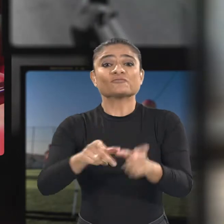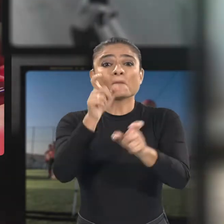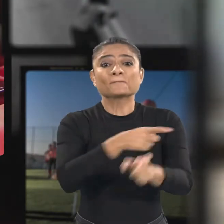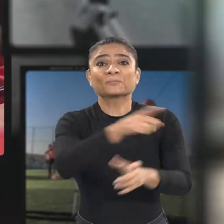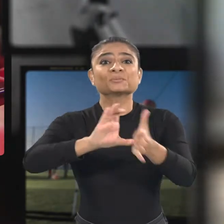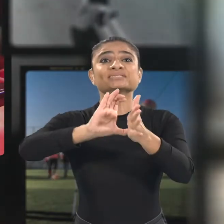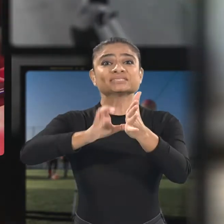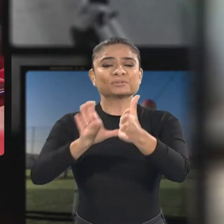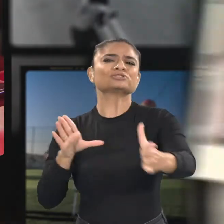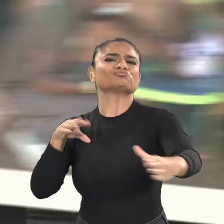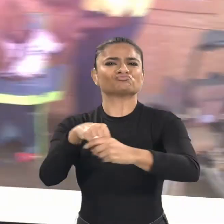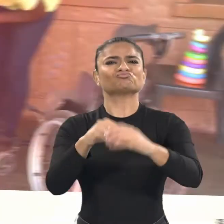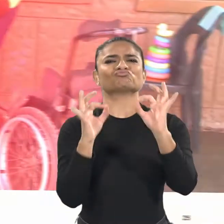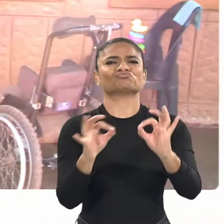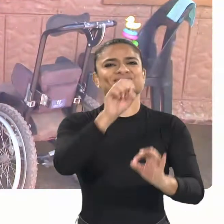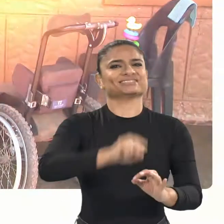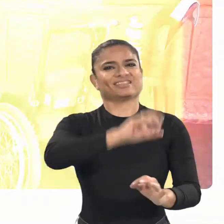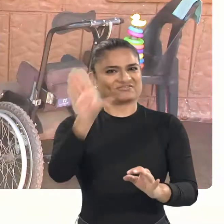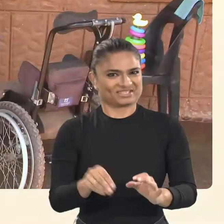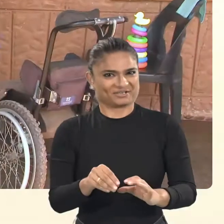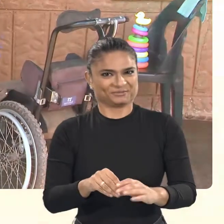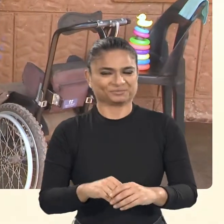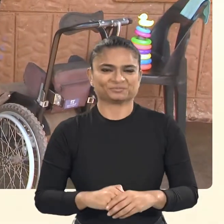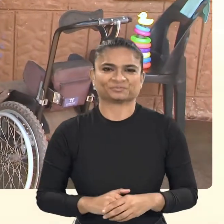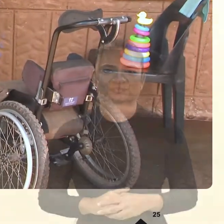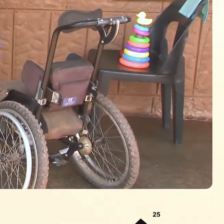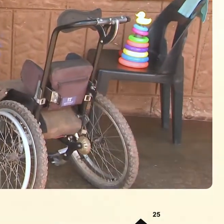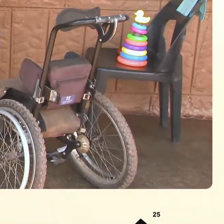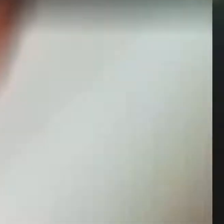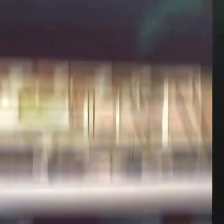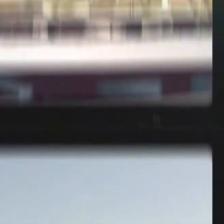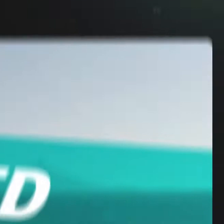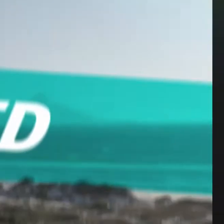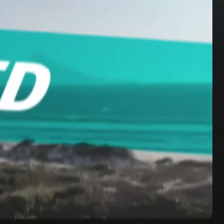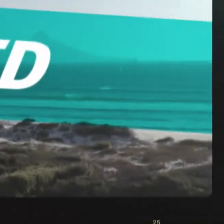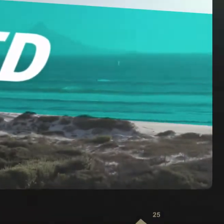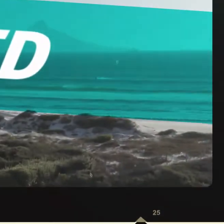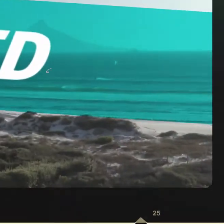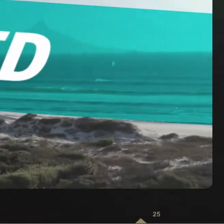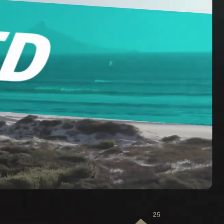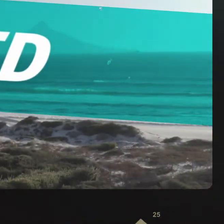persons with disabilities can and must make to building a disability-inclusive Mzansi.